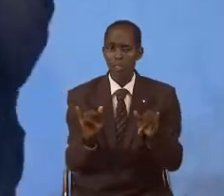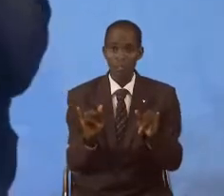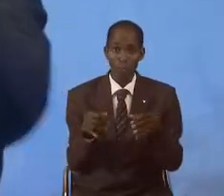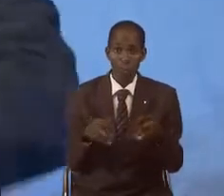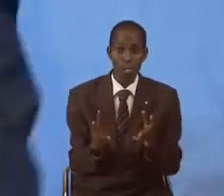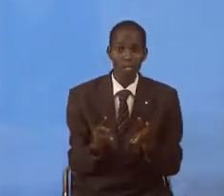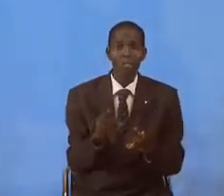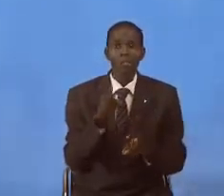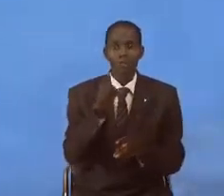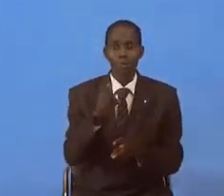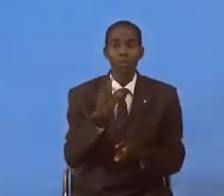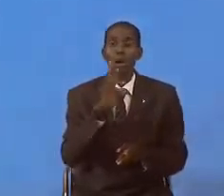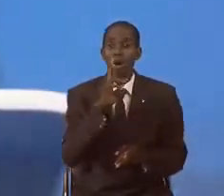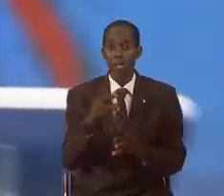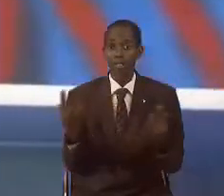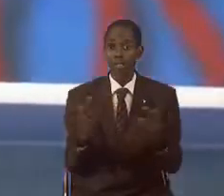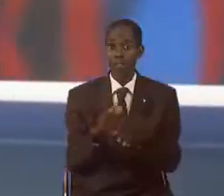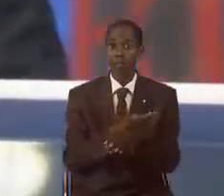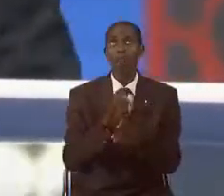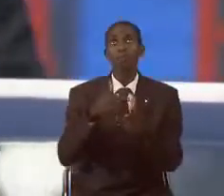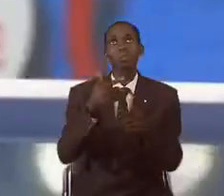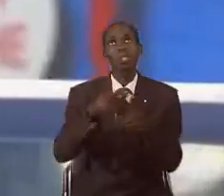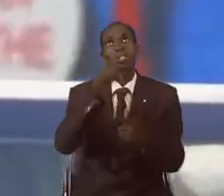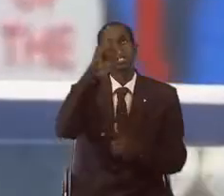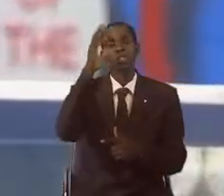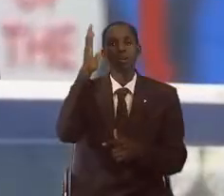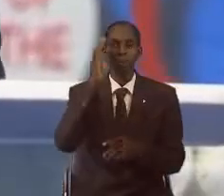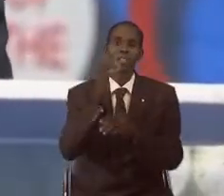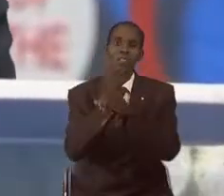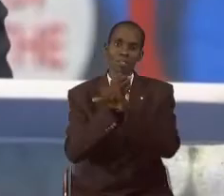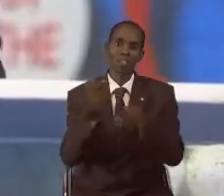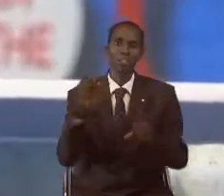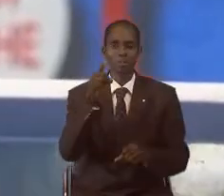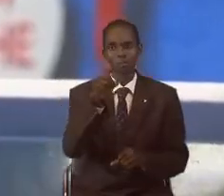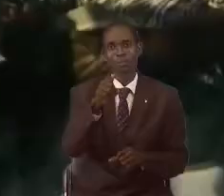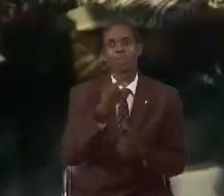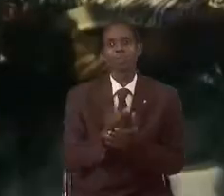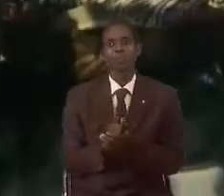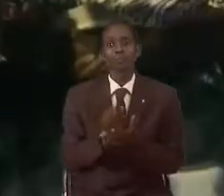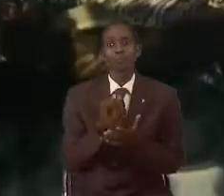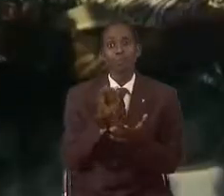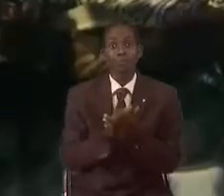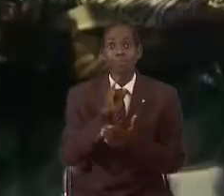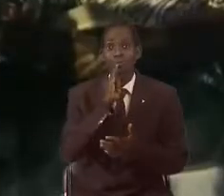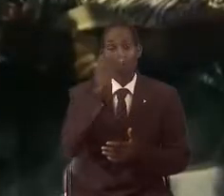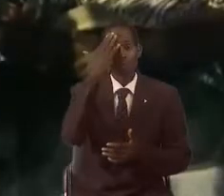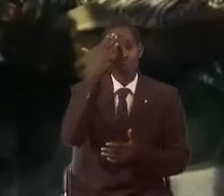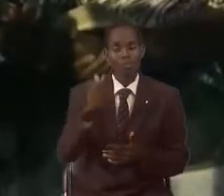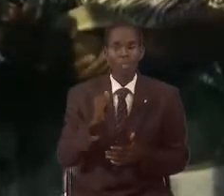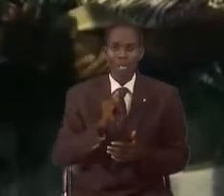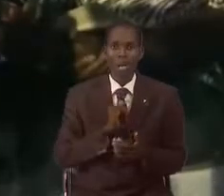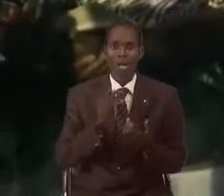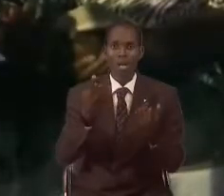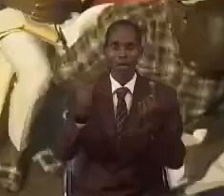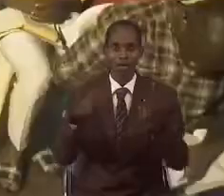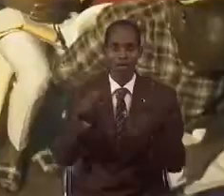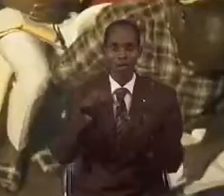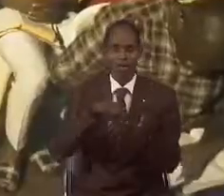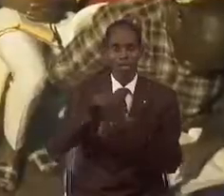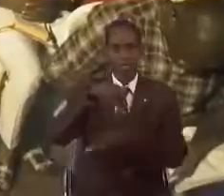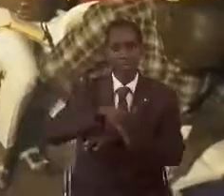double kill. And then you come like that, you're ungodly, he will save you. I said he will save